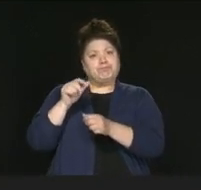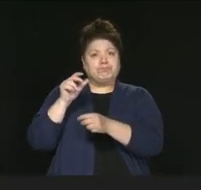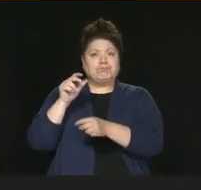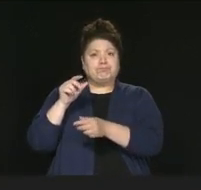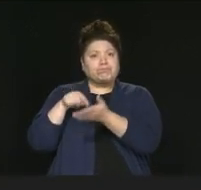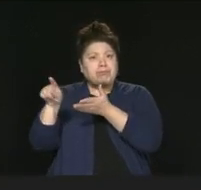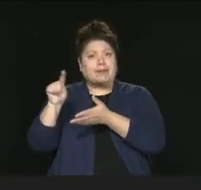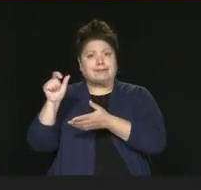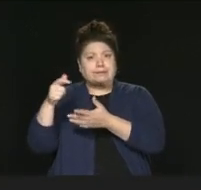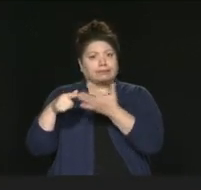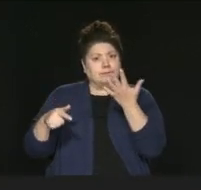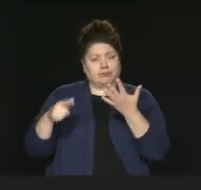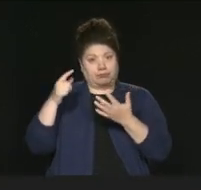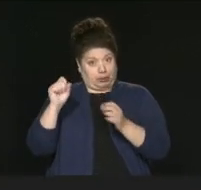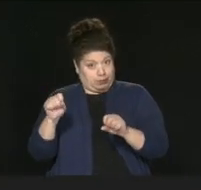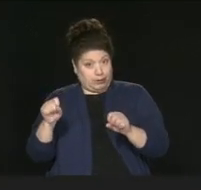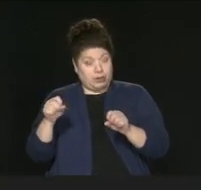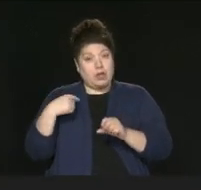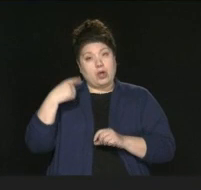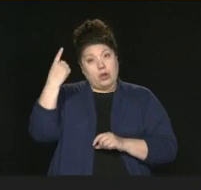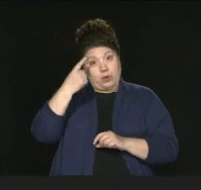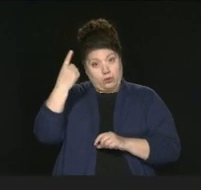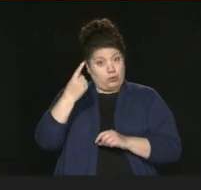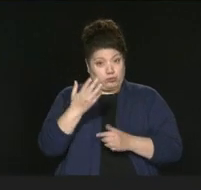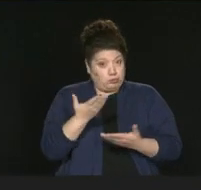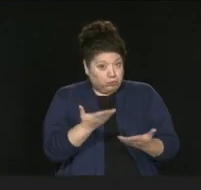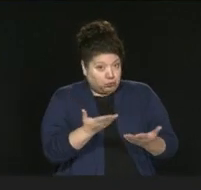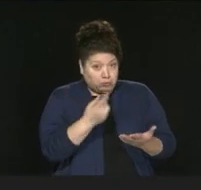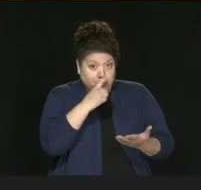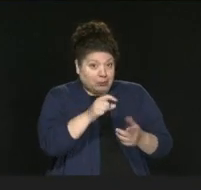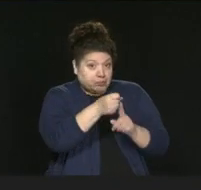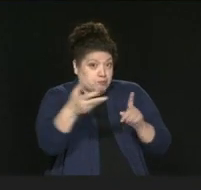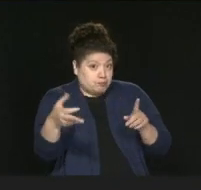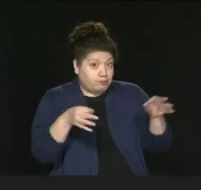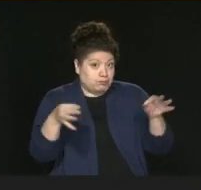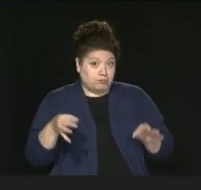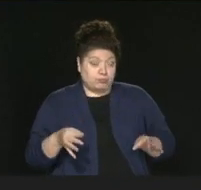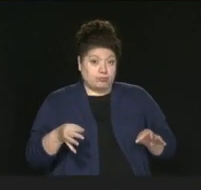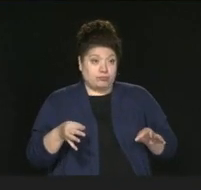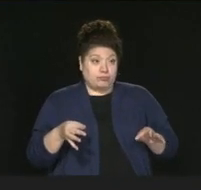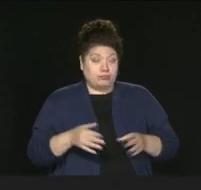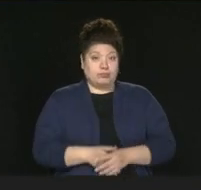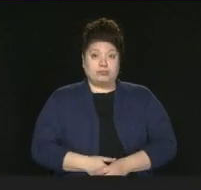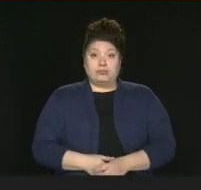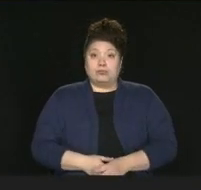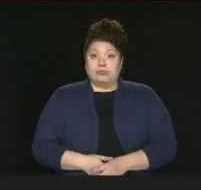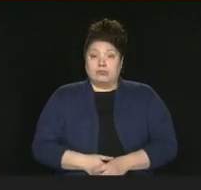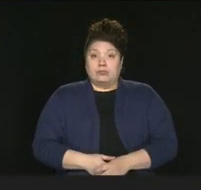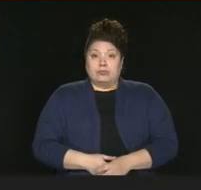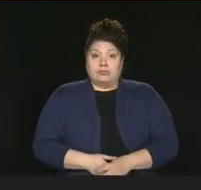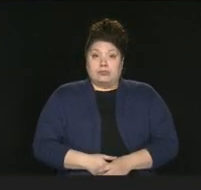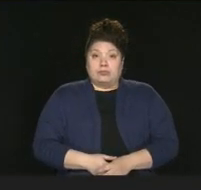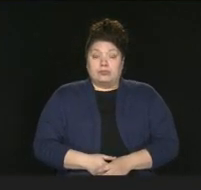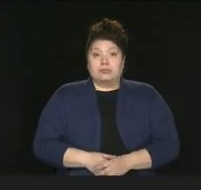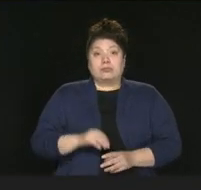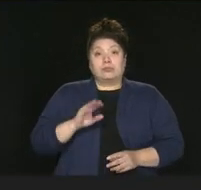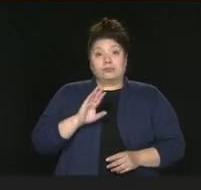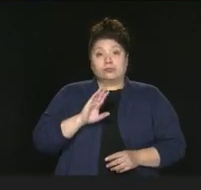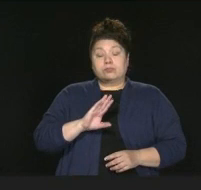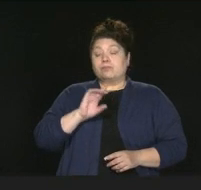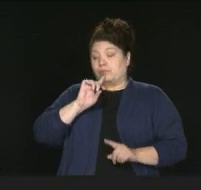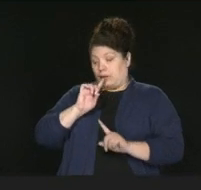what about these details, and what can you tell us about that? Answer. Thank you for the question. It is an